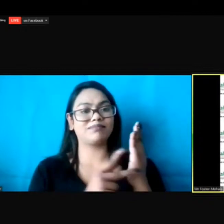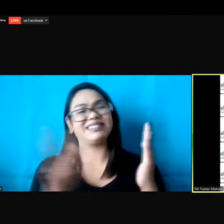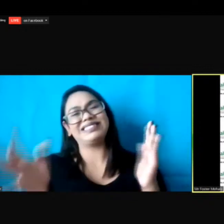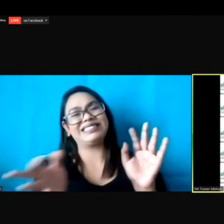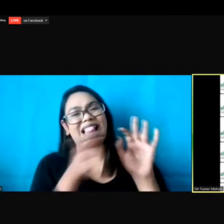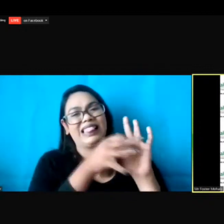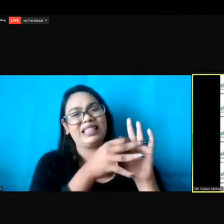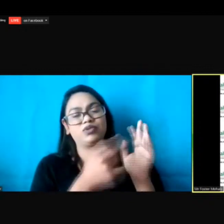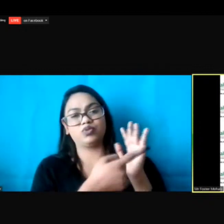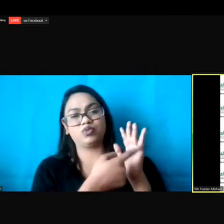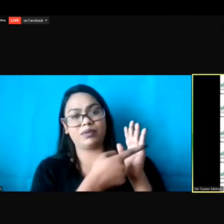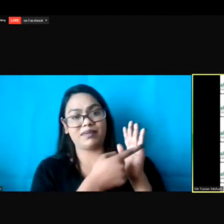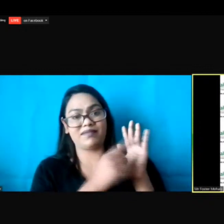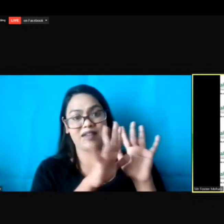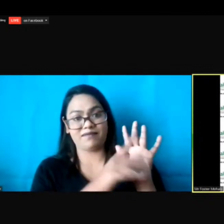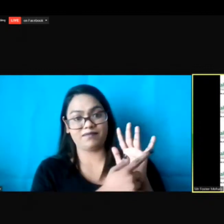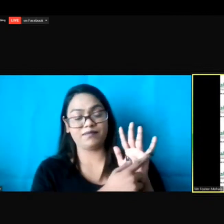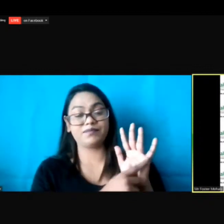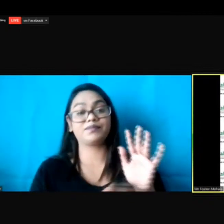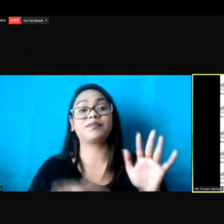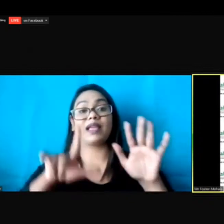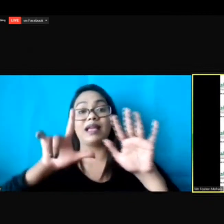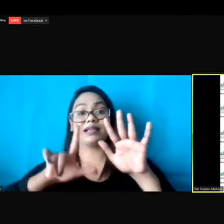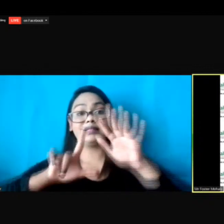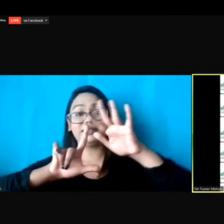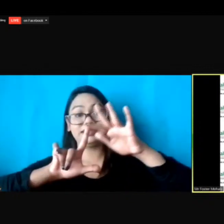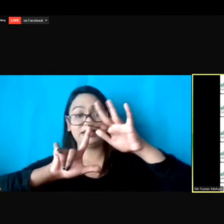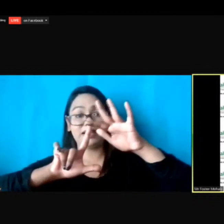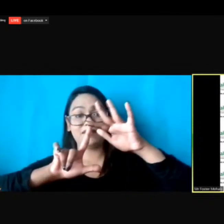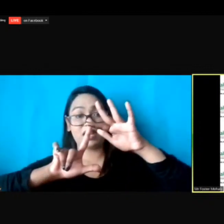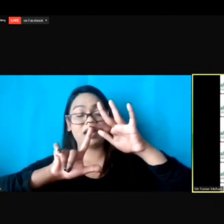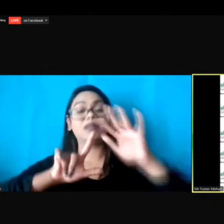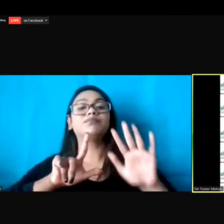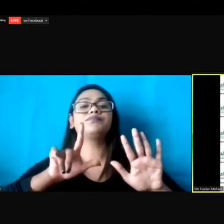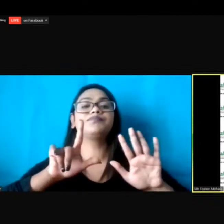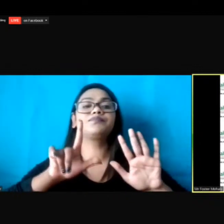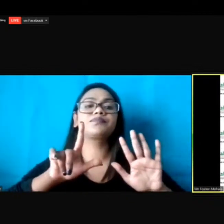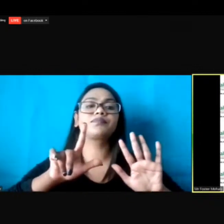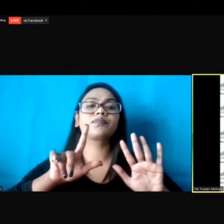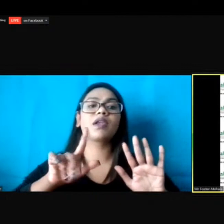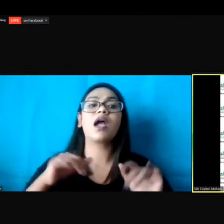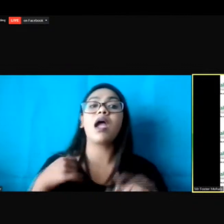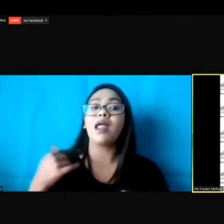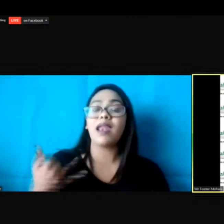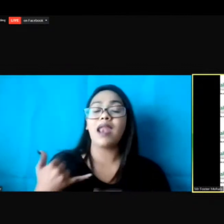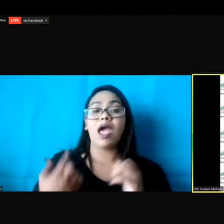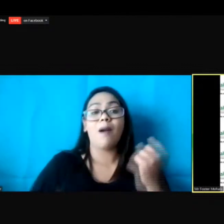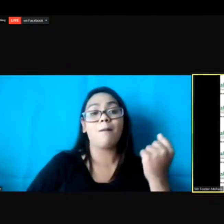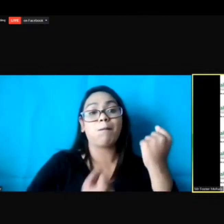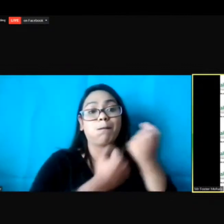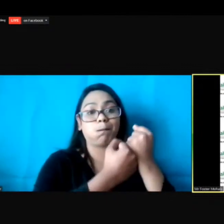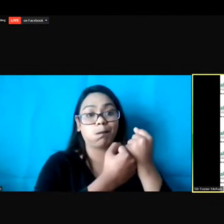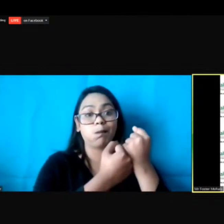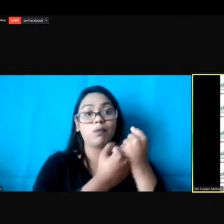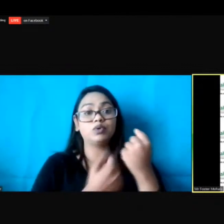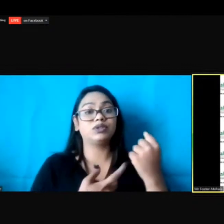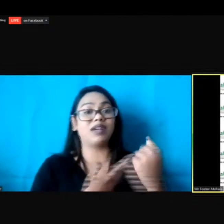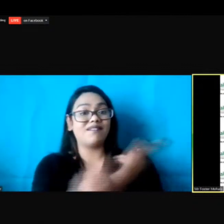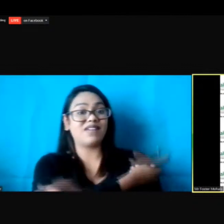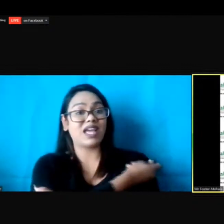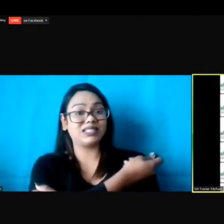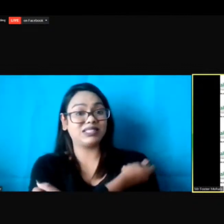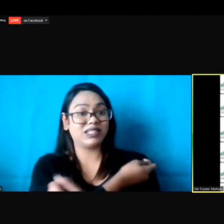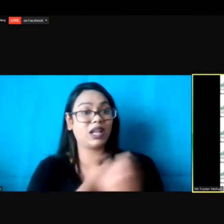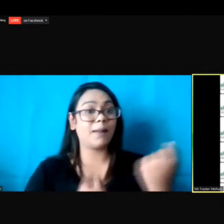Question number 7, how and when will the boosters, both J and J, be rolled out to the general population beyond